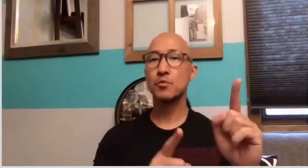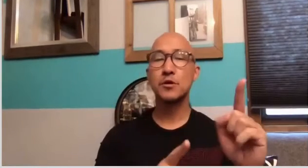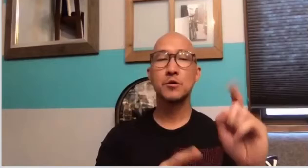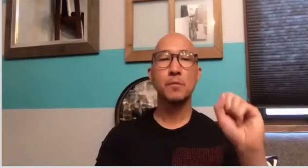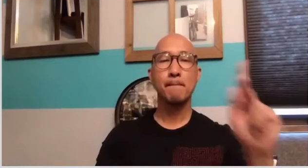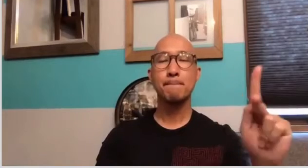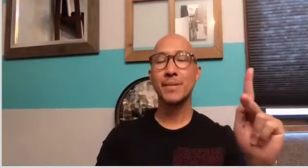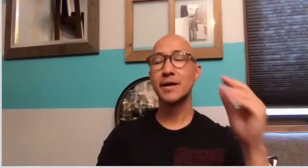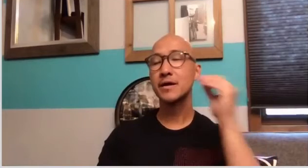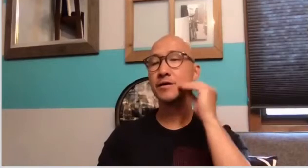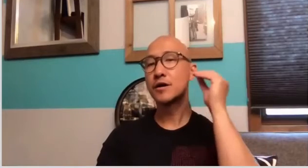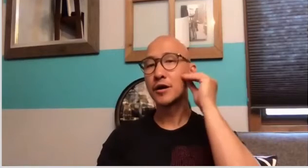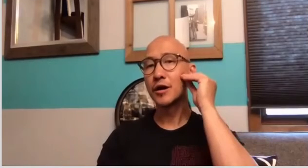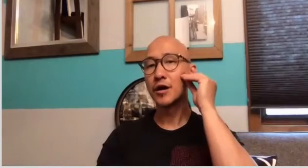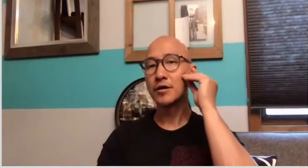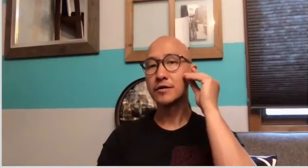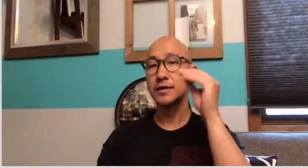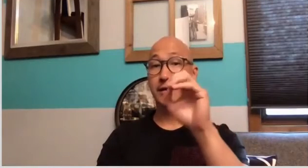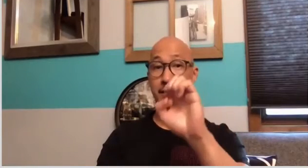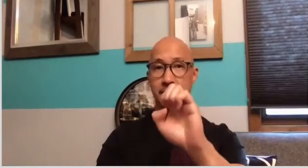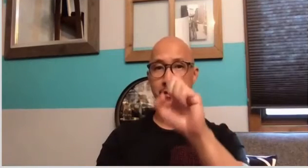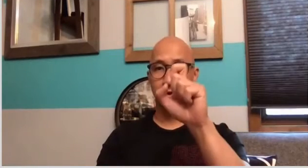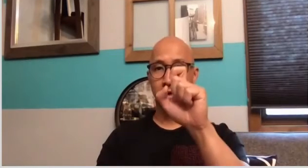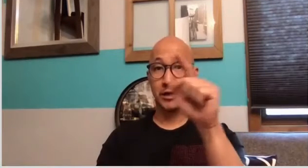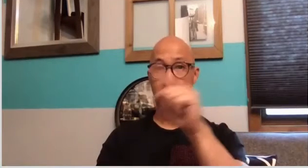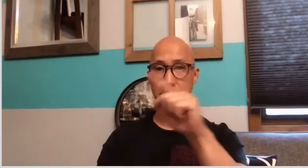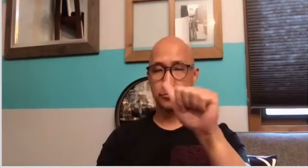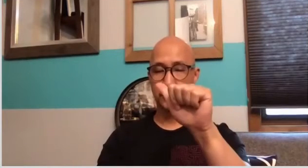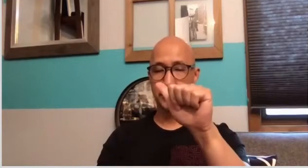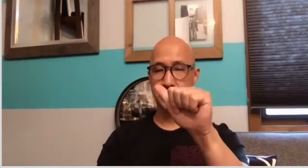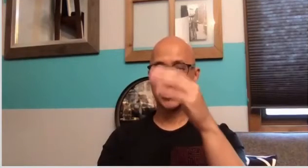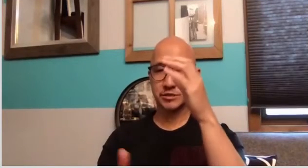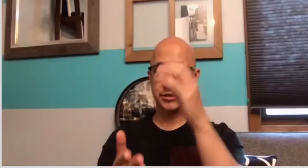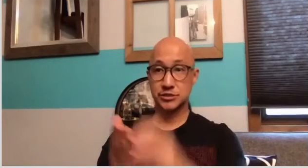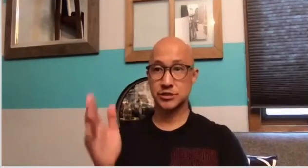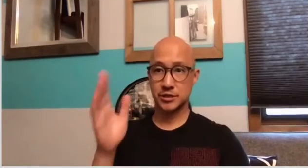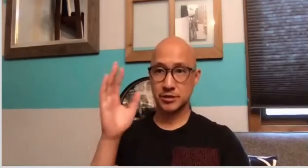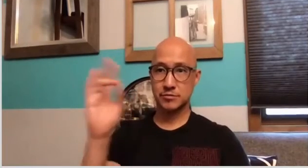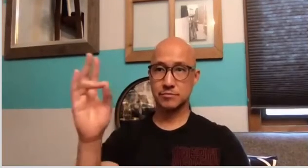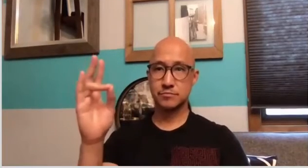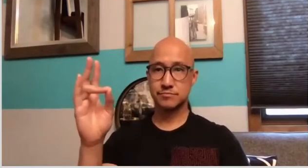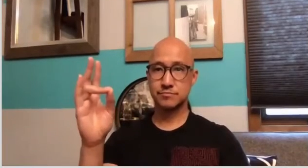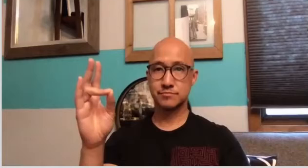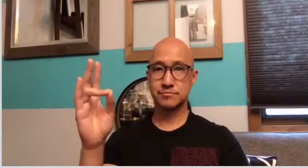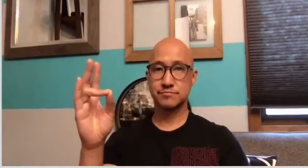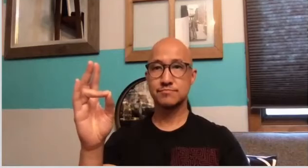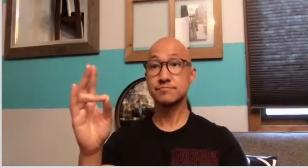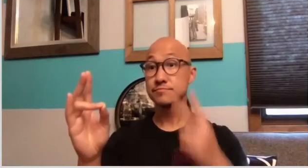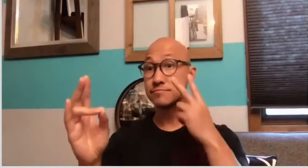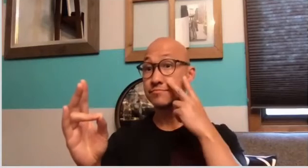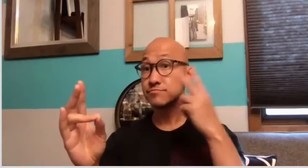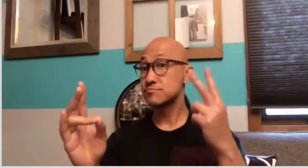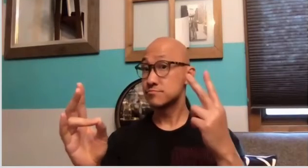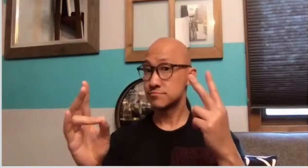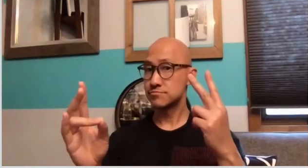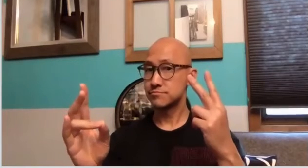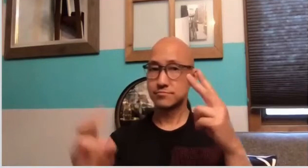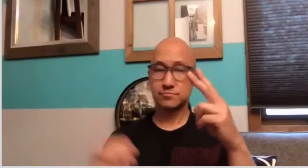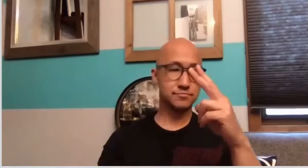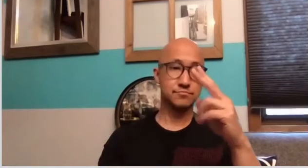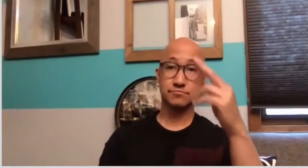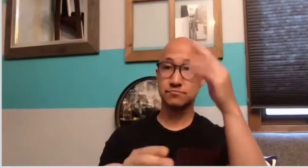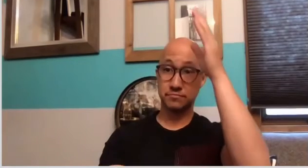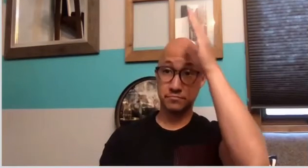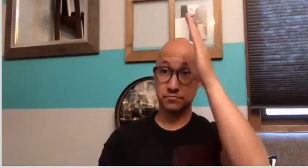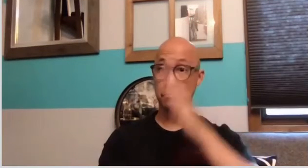we're introduced to Ezra, the servant of God, one of the exiles, an Israelite of the priestly order,